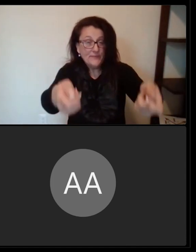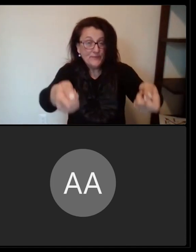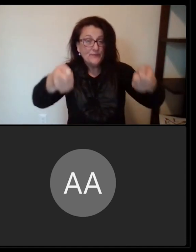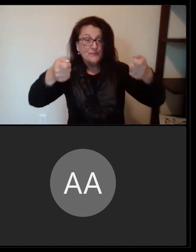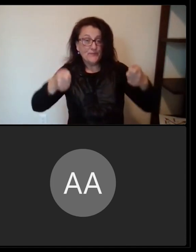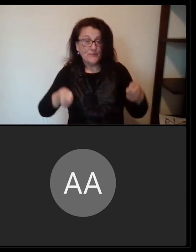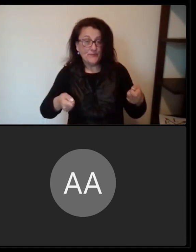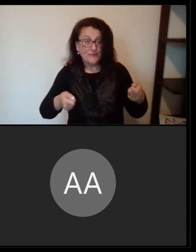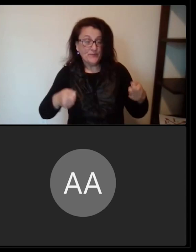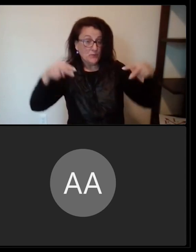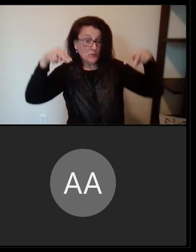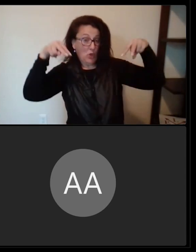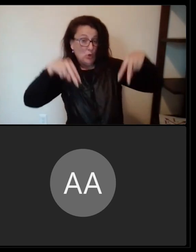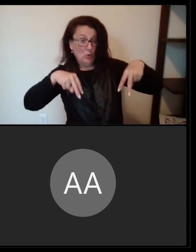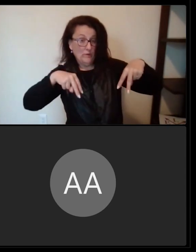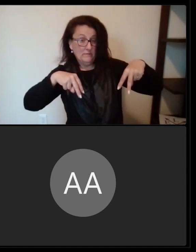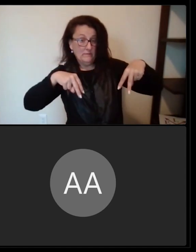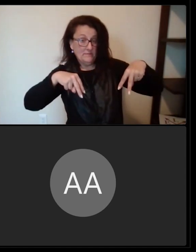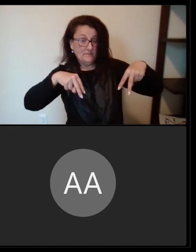out,